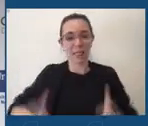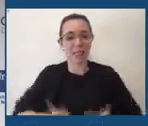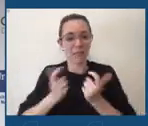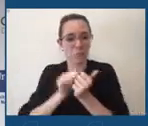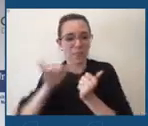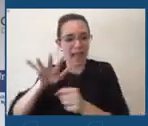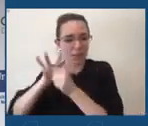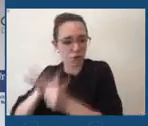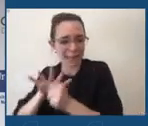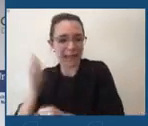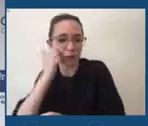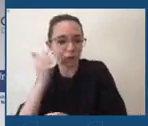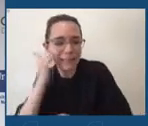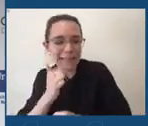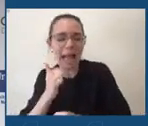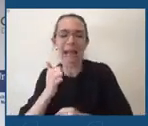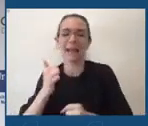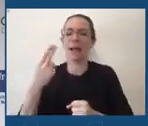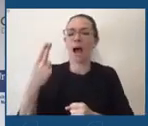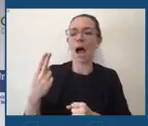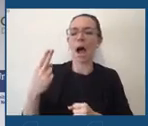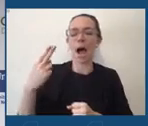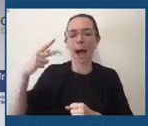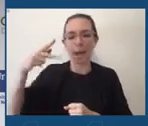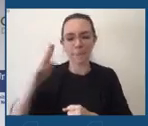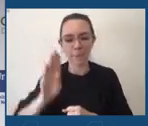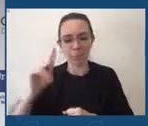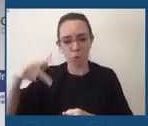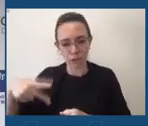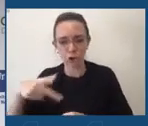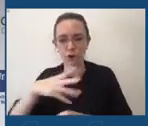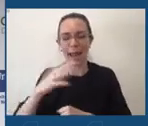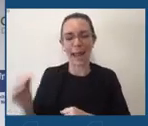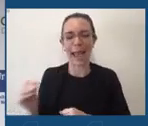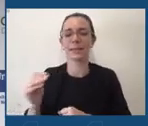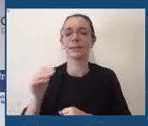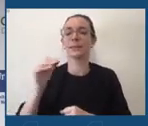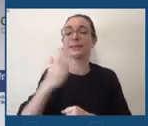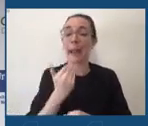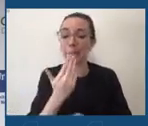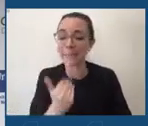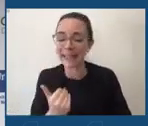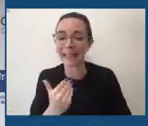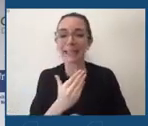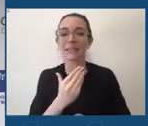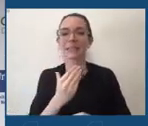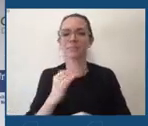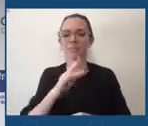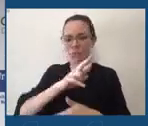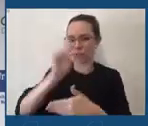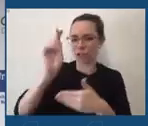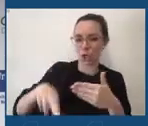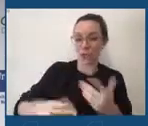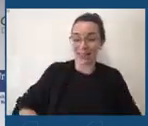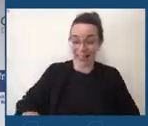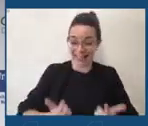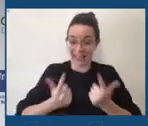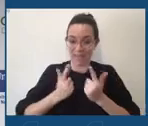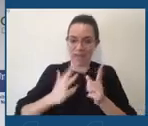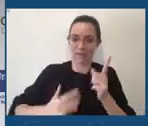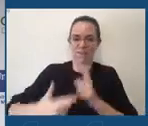diabetes, and all these other health effects of living in an environment of fear.